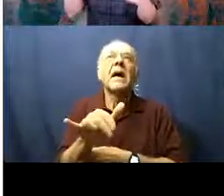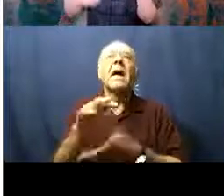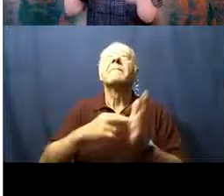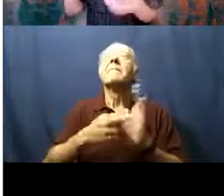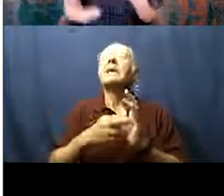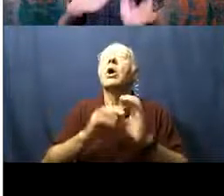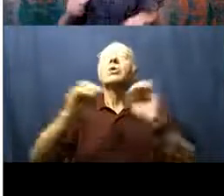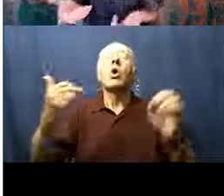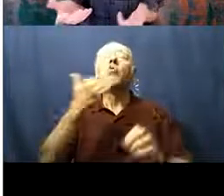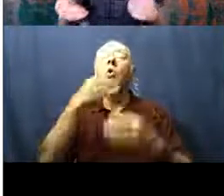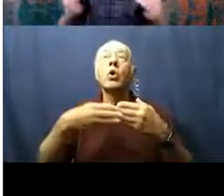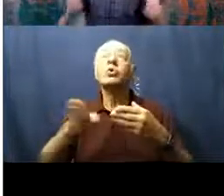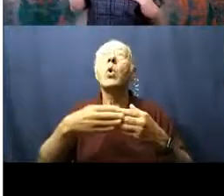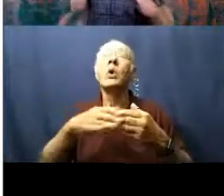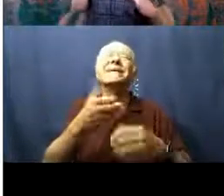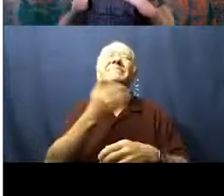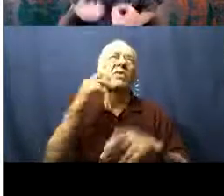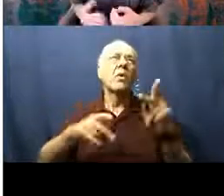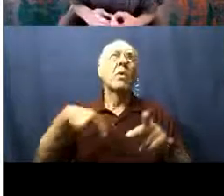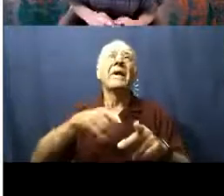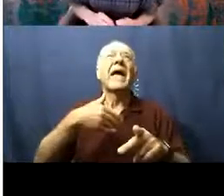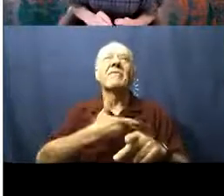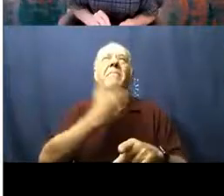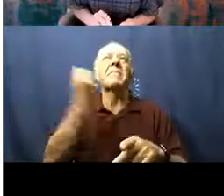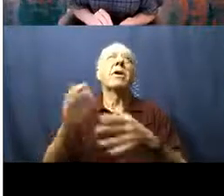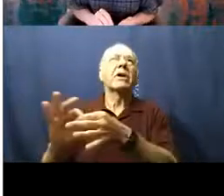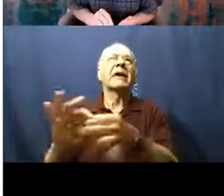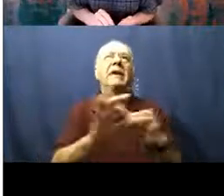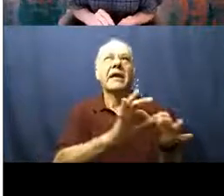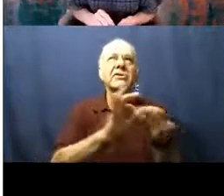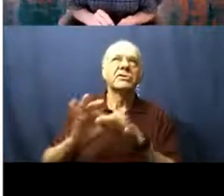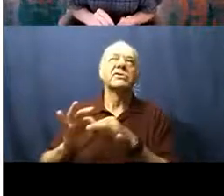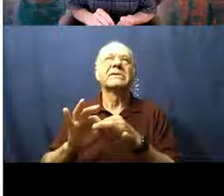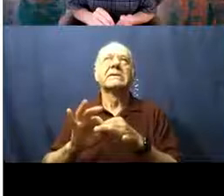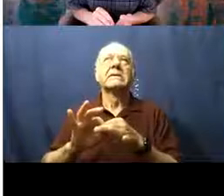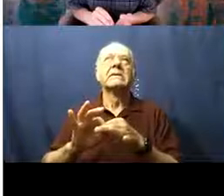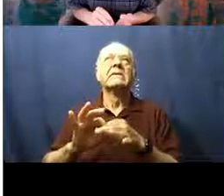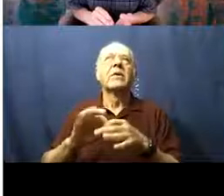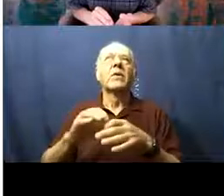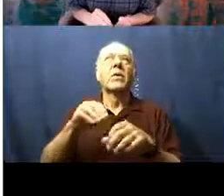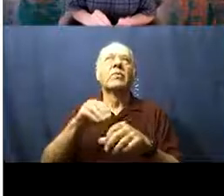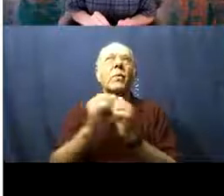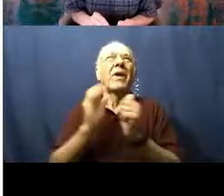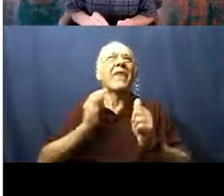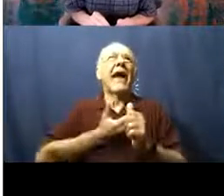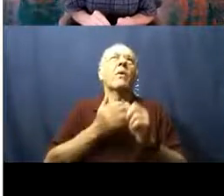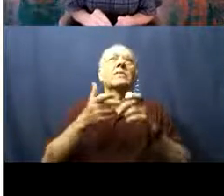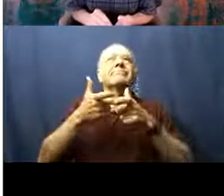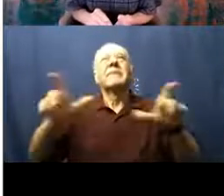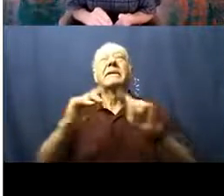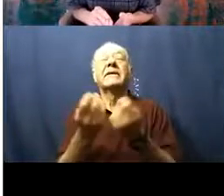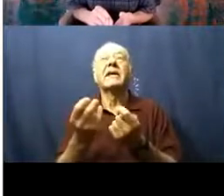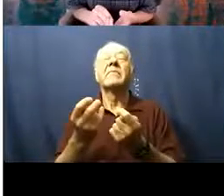actually works better for people because we have better connections amongst ourselves. And a really big deal in